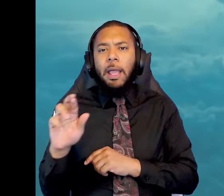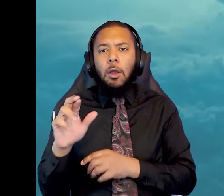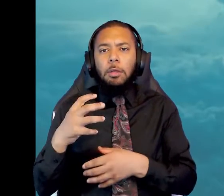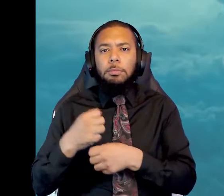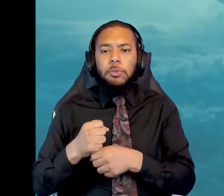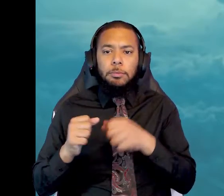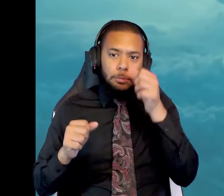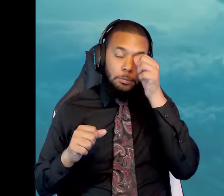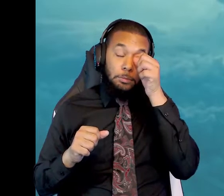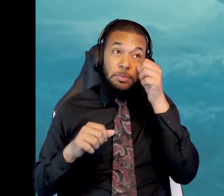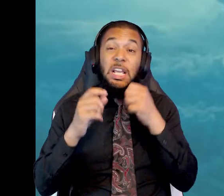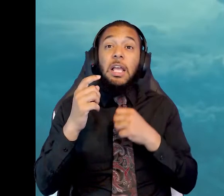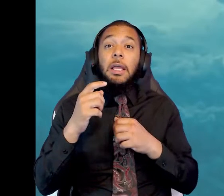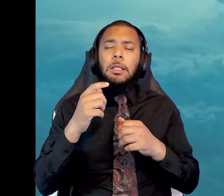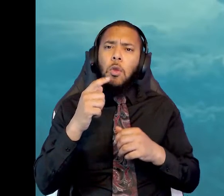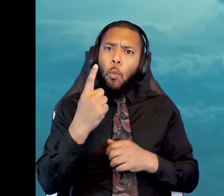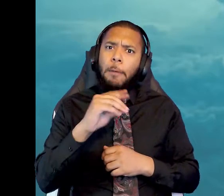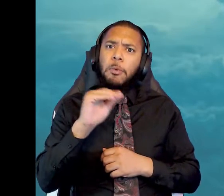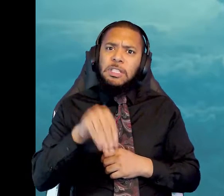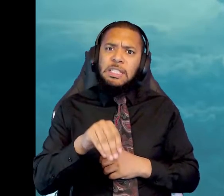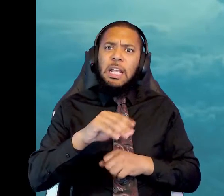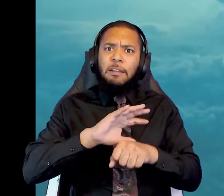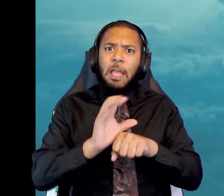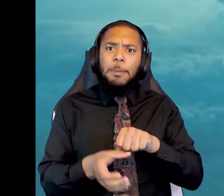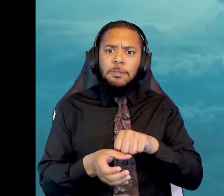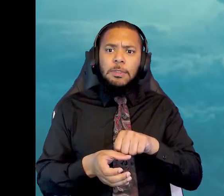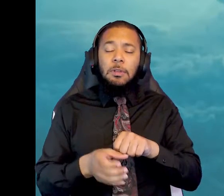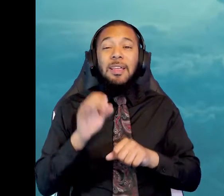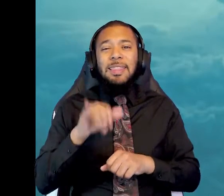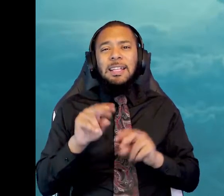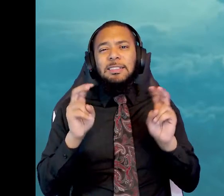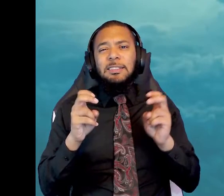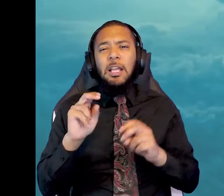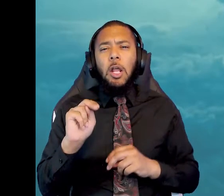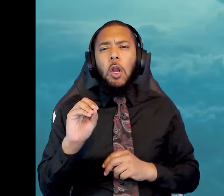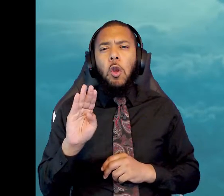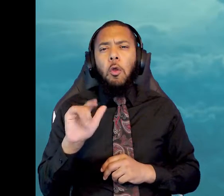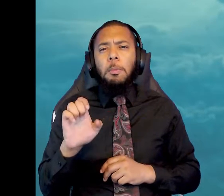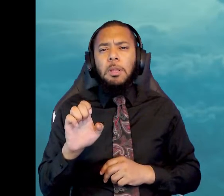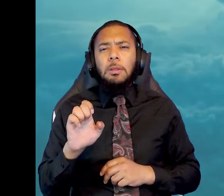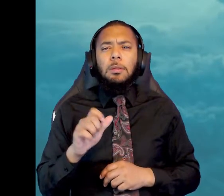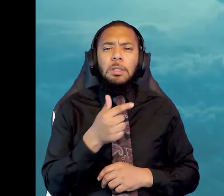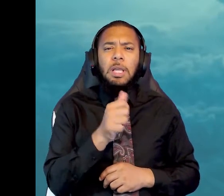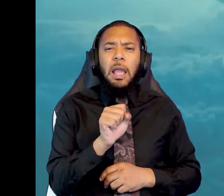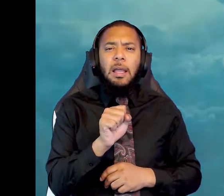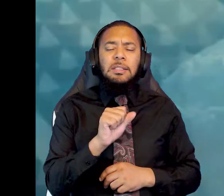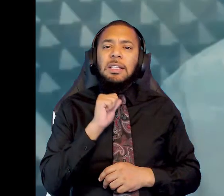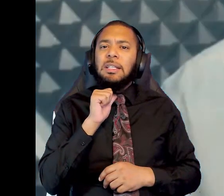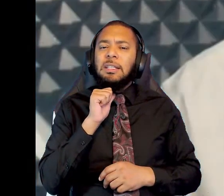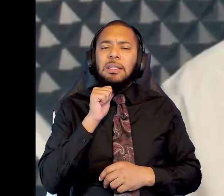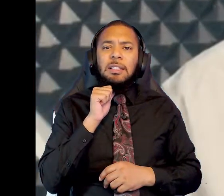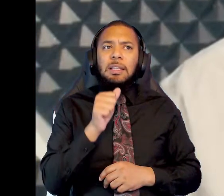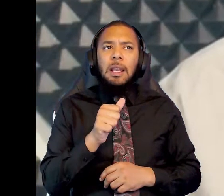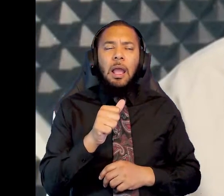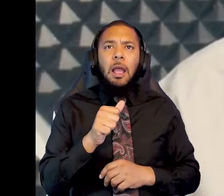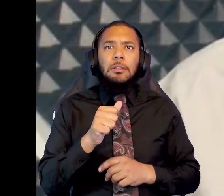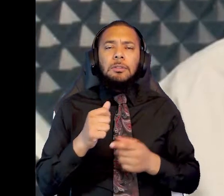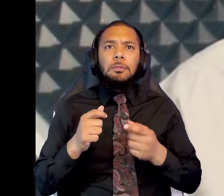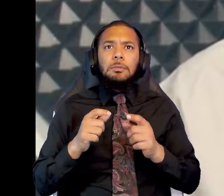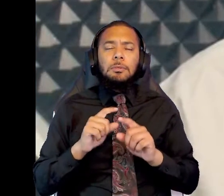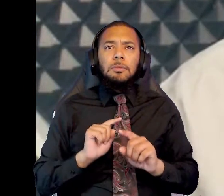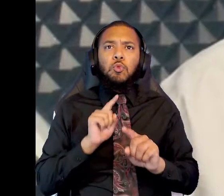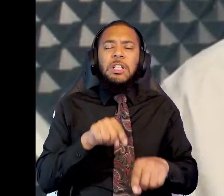atmosphere. Argon is a gas that's considered to be one of the noble gases. It's very non-reactive, but it is a substantial portion of